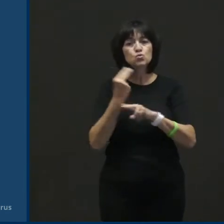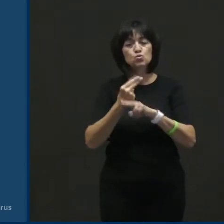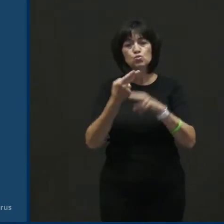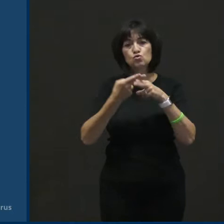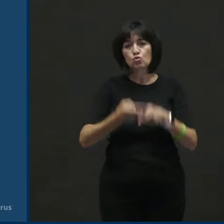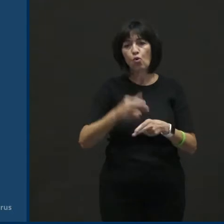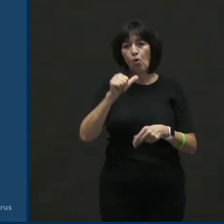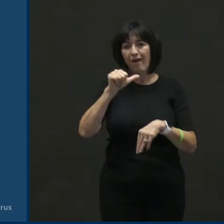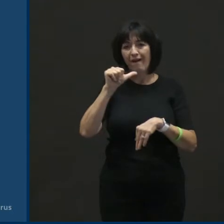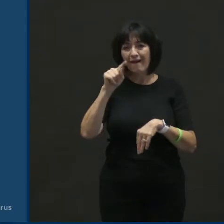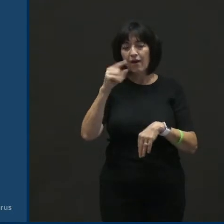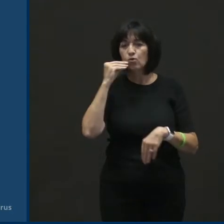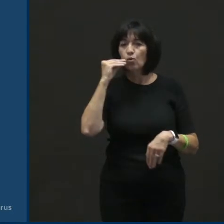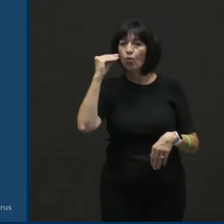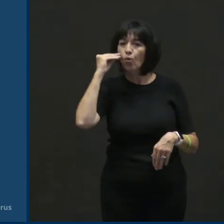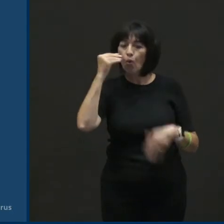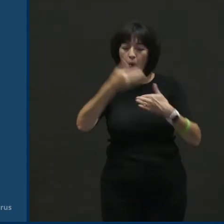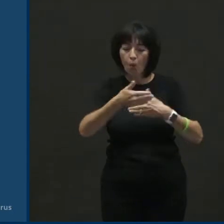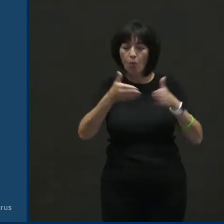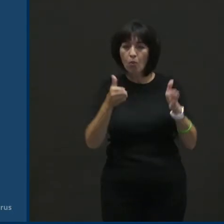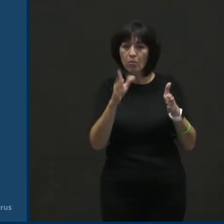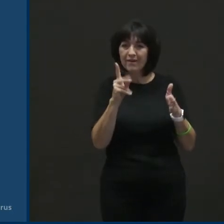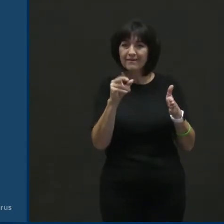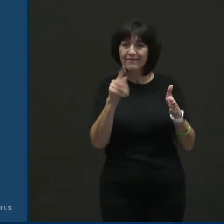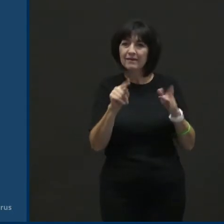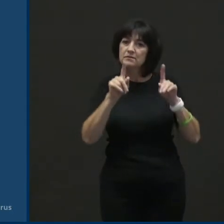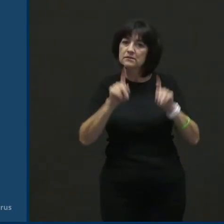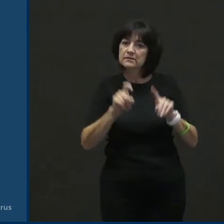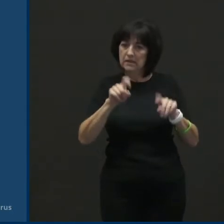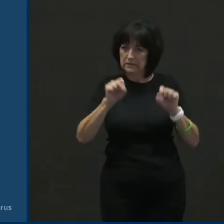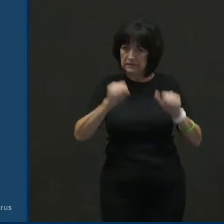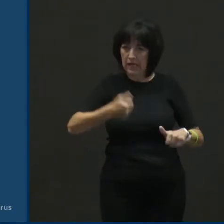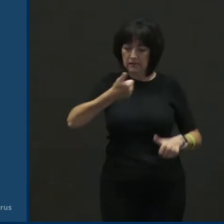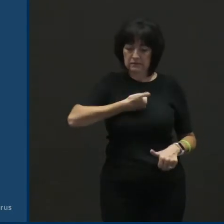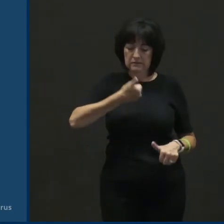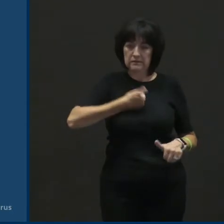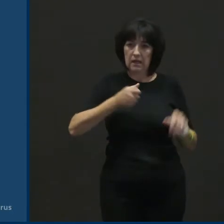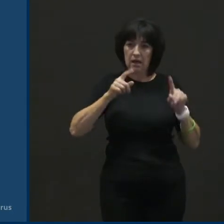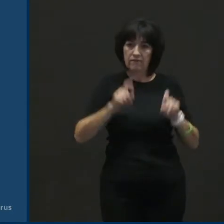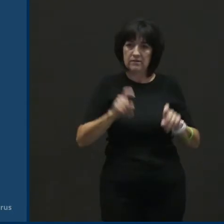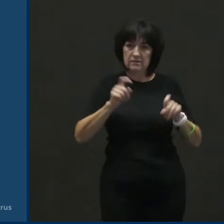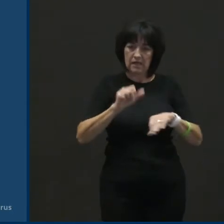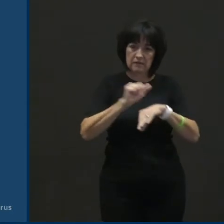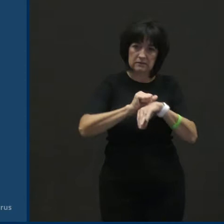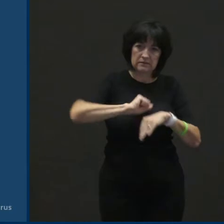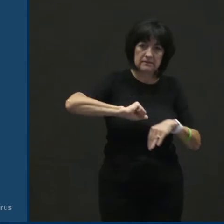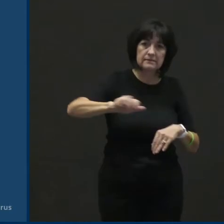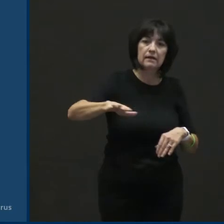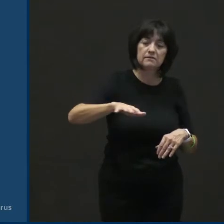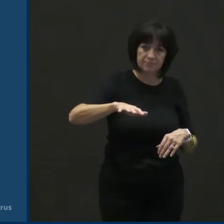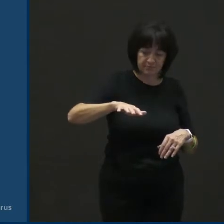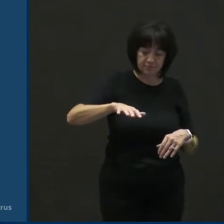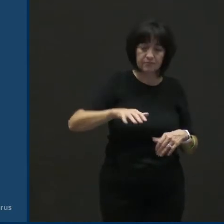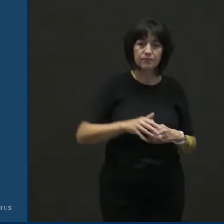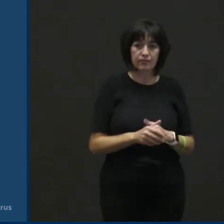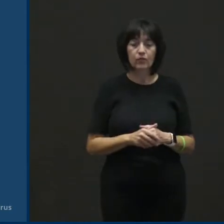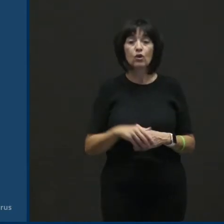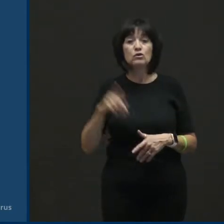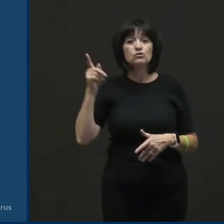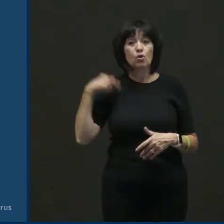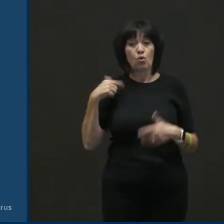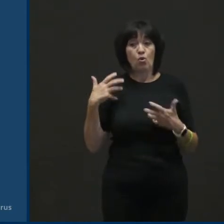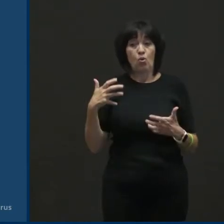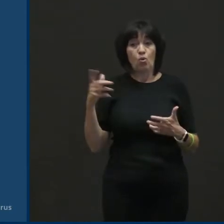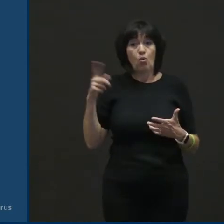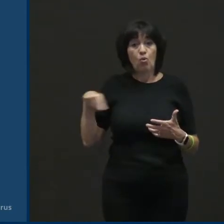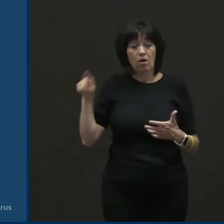to make sure we get testing kits to the faculty, staff in the school districts to line up with the time as the